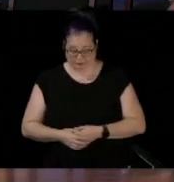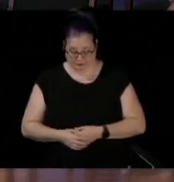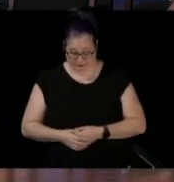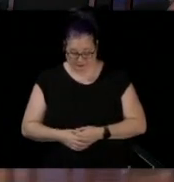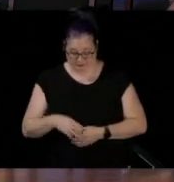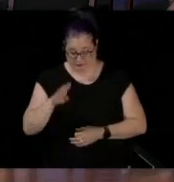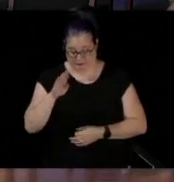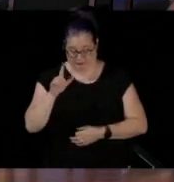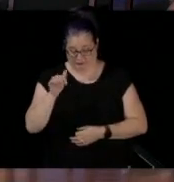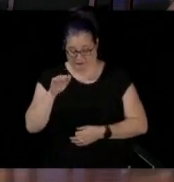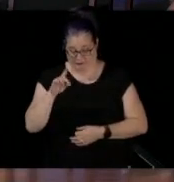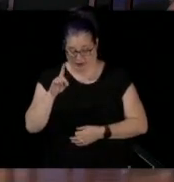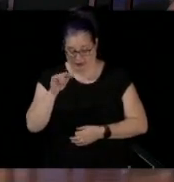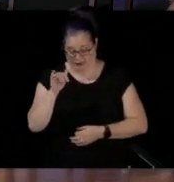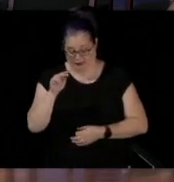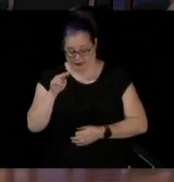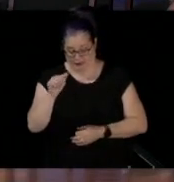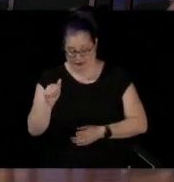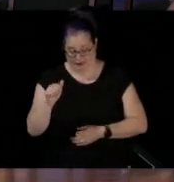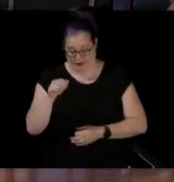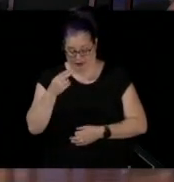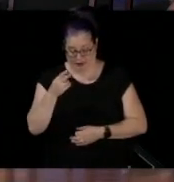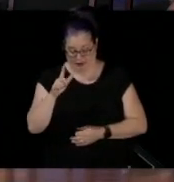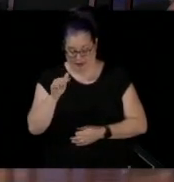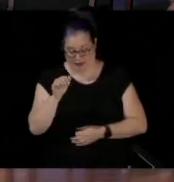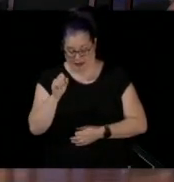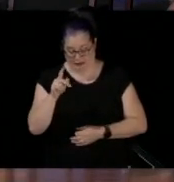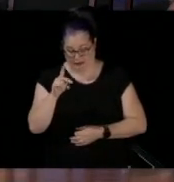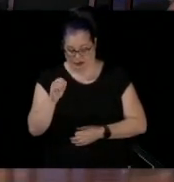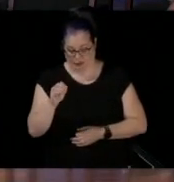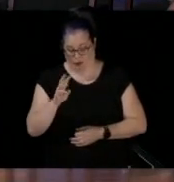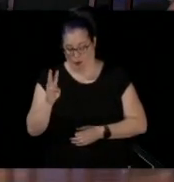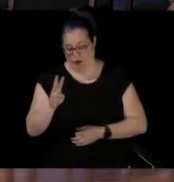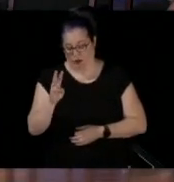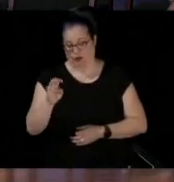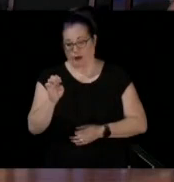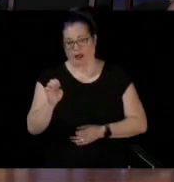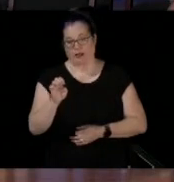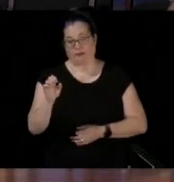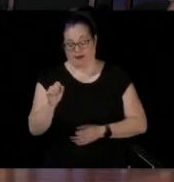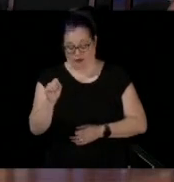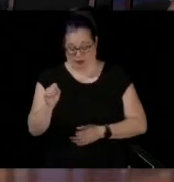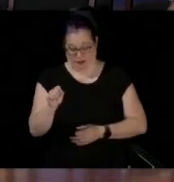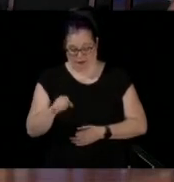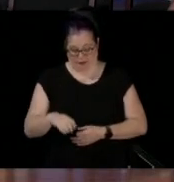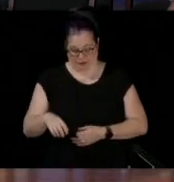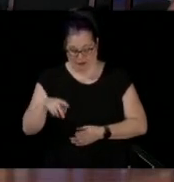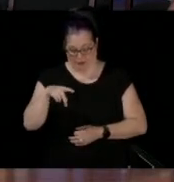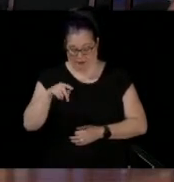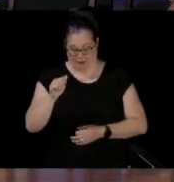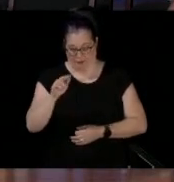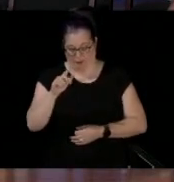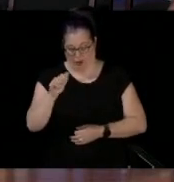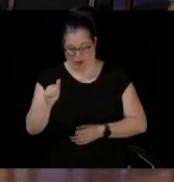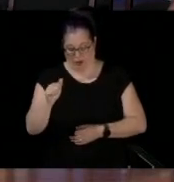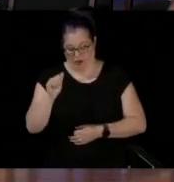Mrs. Blandina Hlasko, Waterloo Elementary, Paula Anna